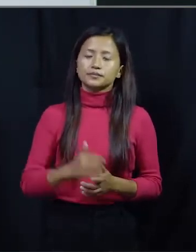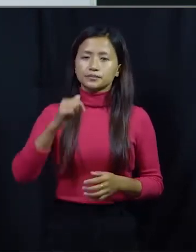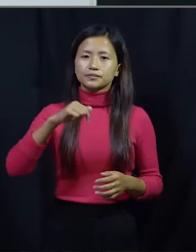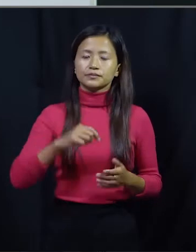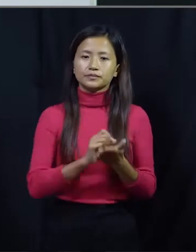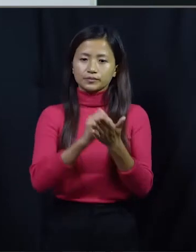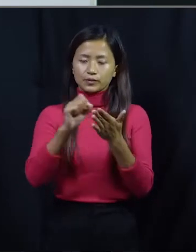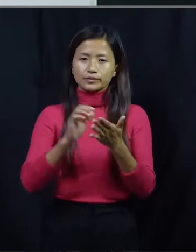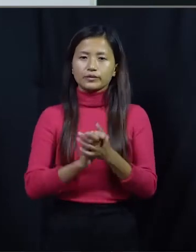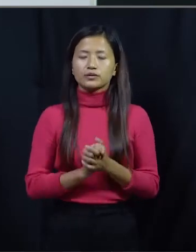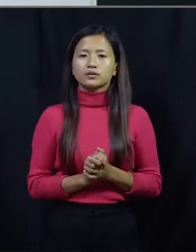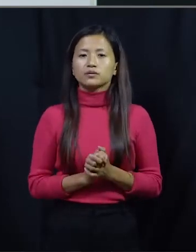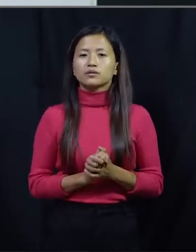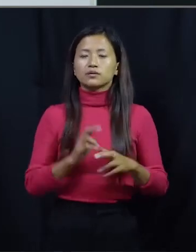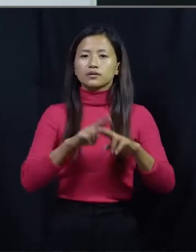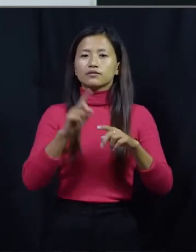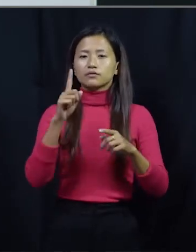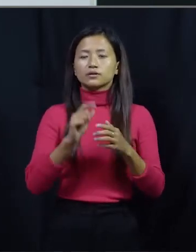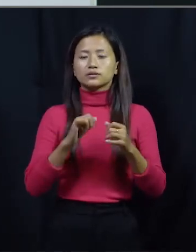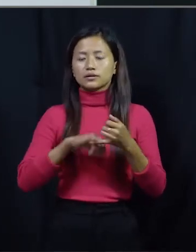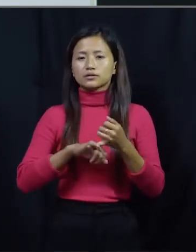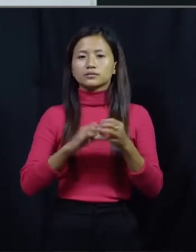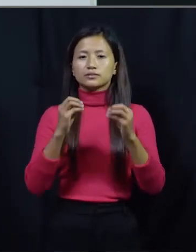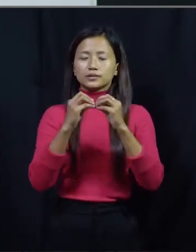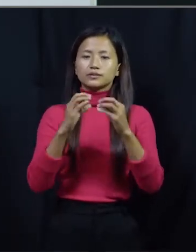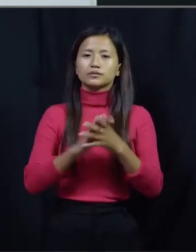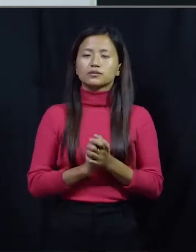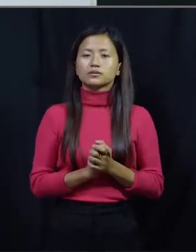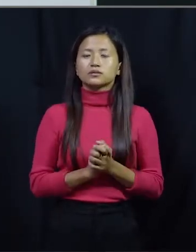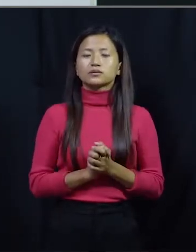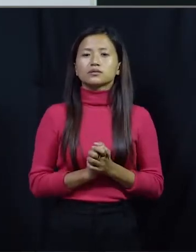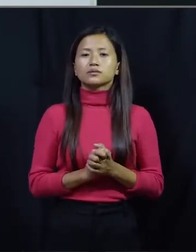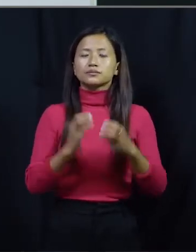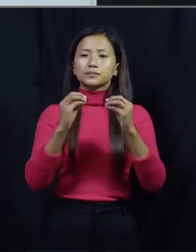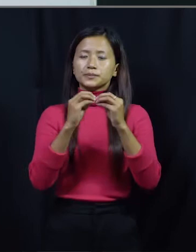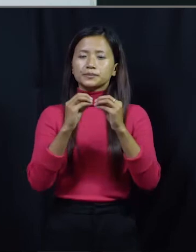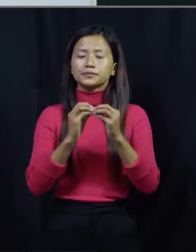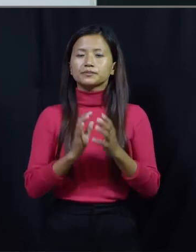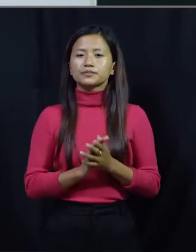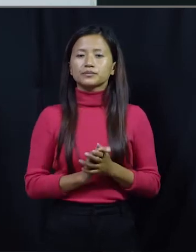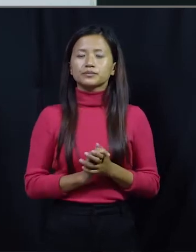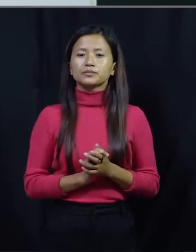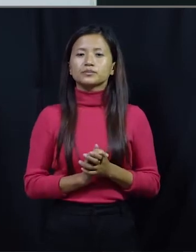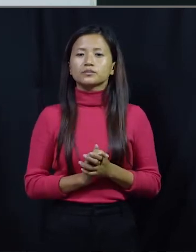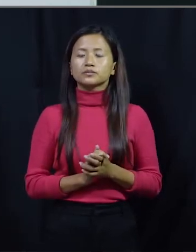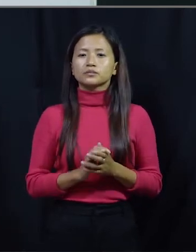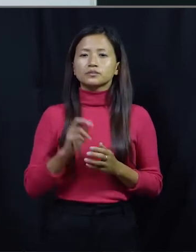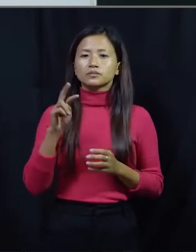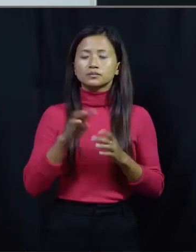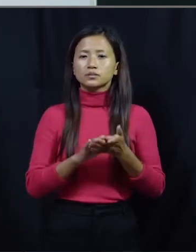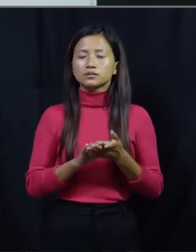here we can write this F1 as B. If you write B, what do you mean by that? That is